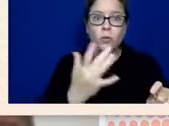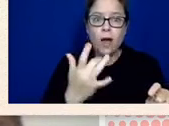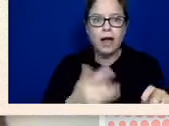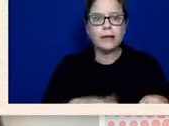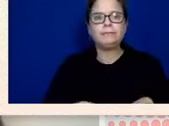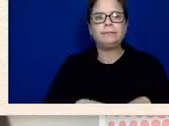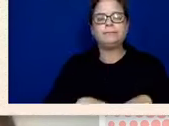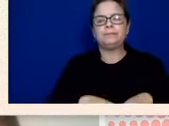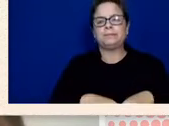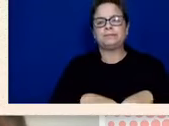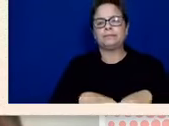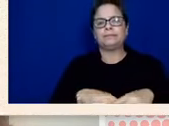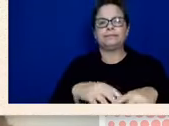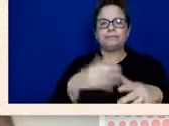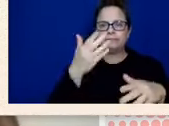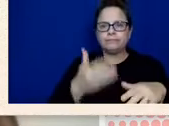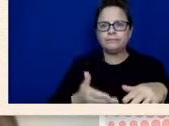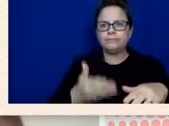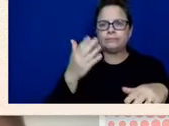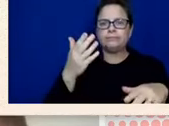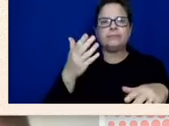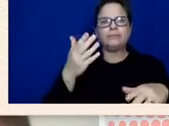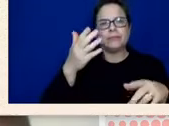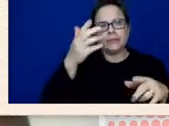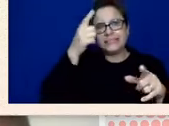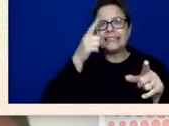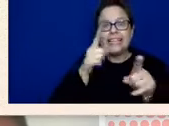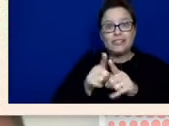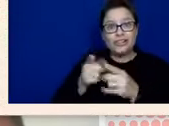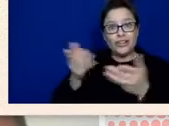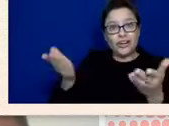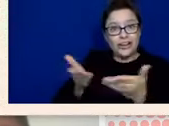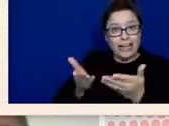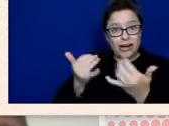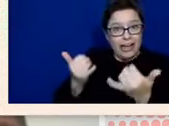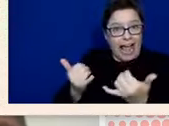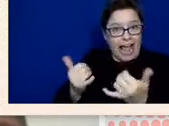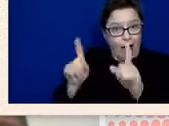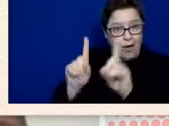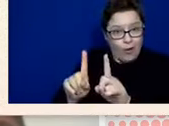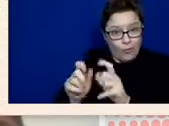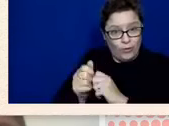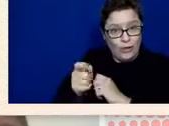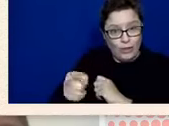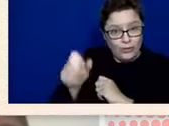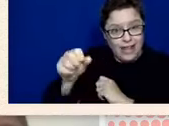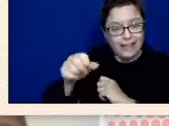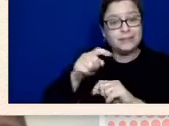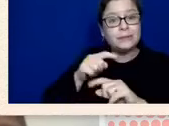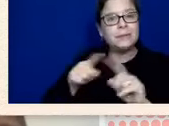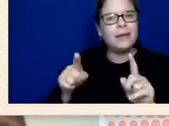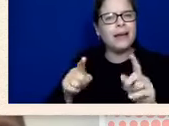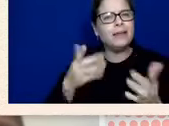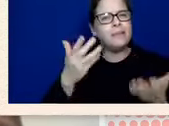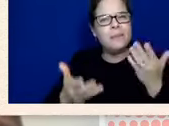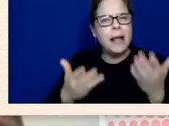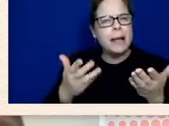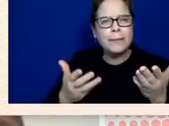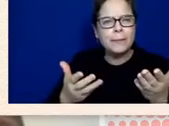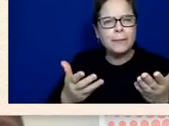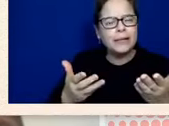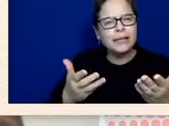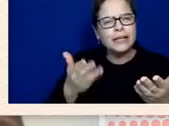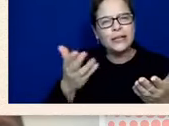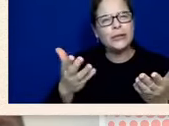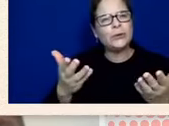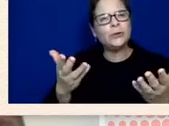since you have a sibling on here, and I don't want to put you guys on the spot there. I know that possibility you may have those type